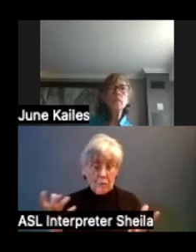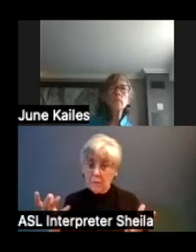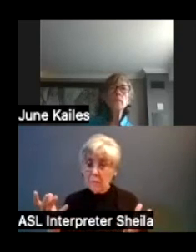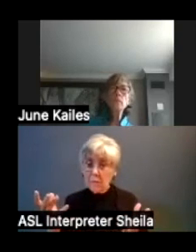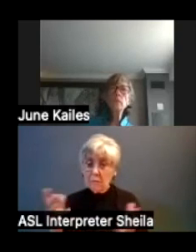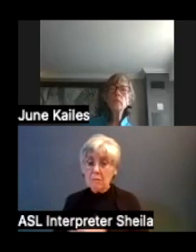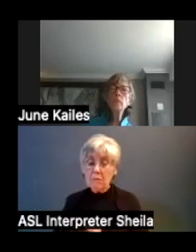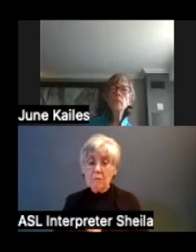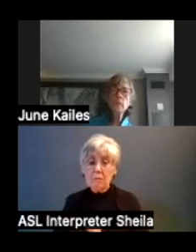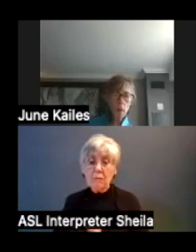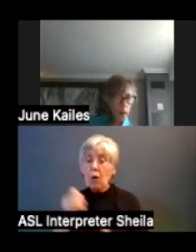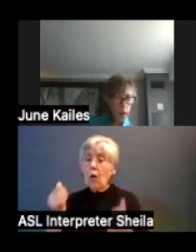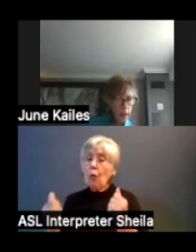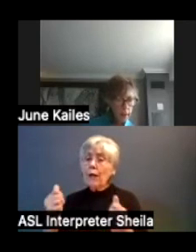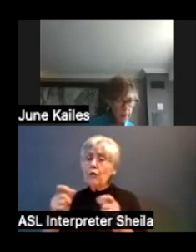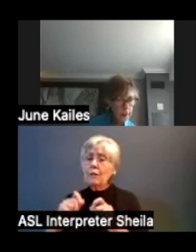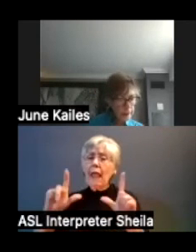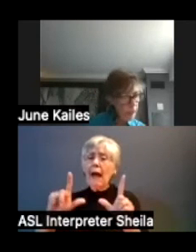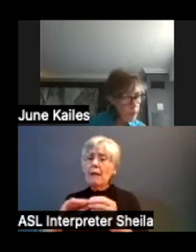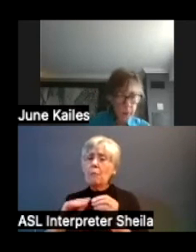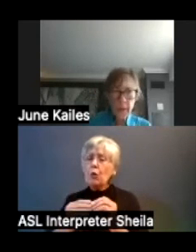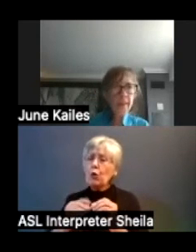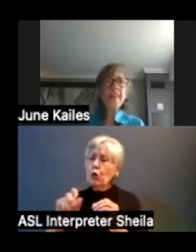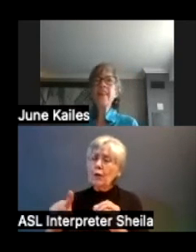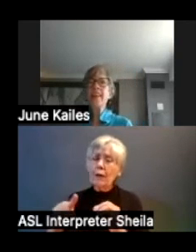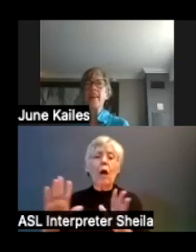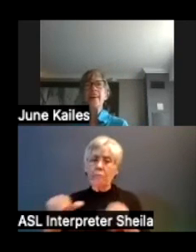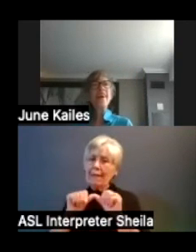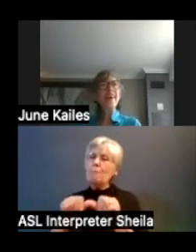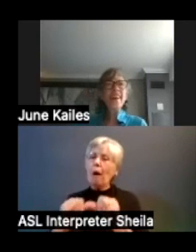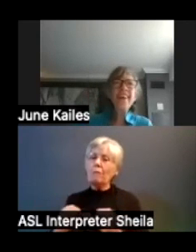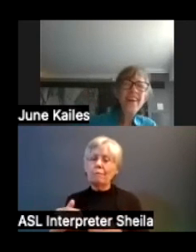Okay, what slide number would you like me to go for? Just keep going.